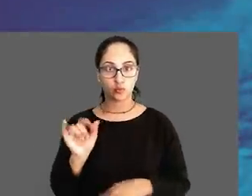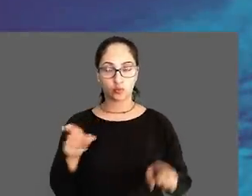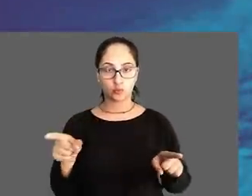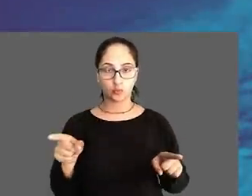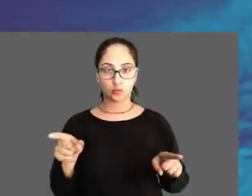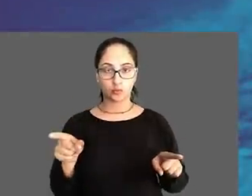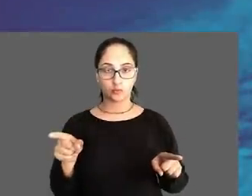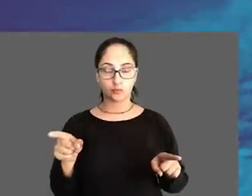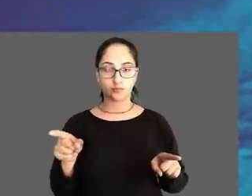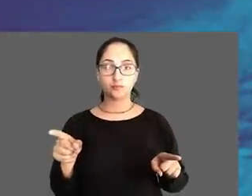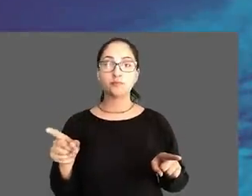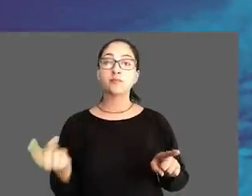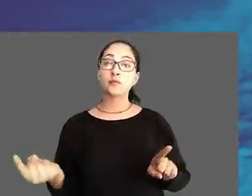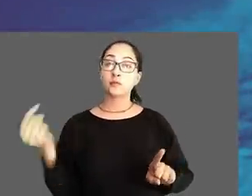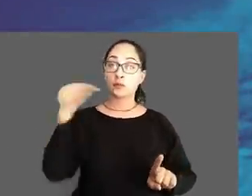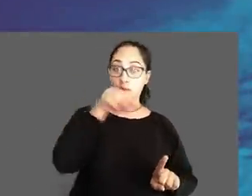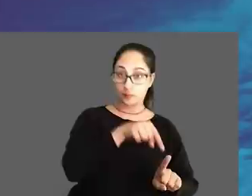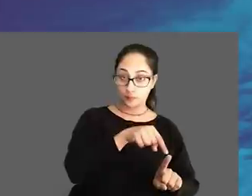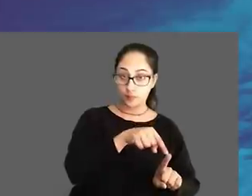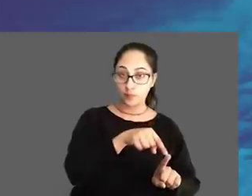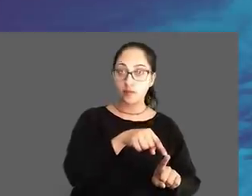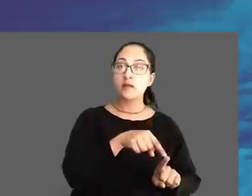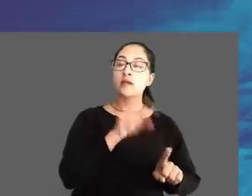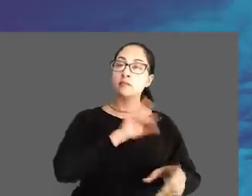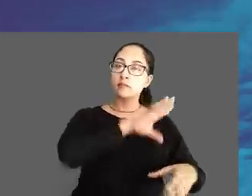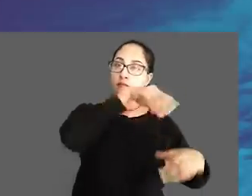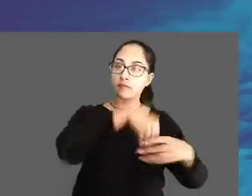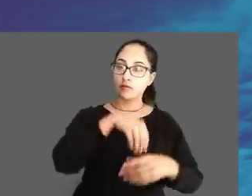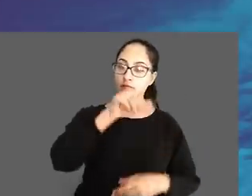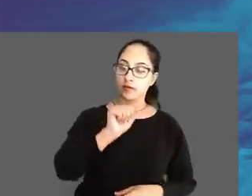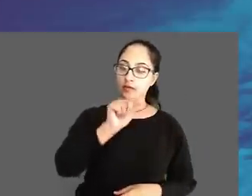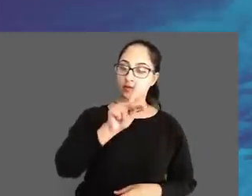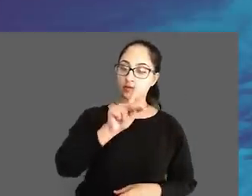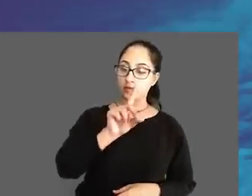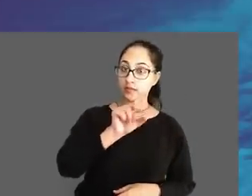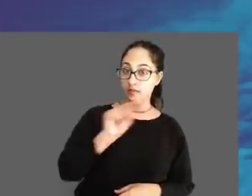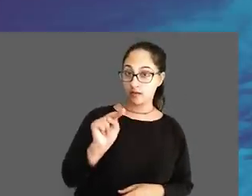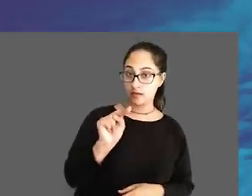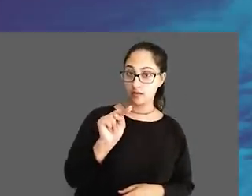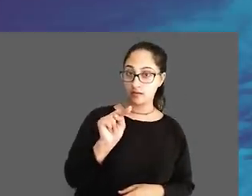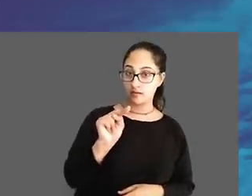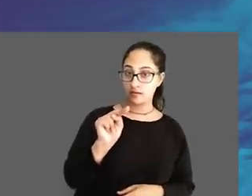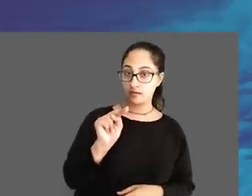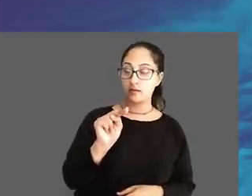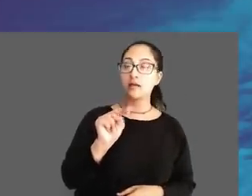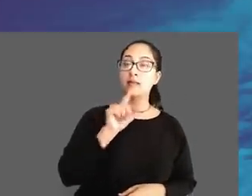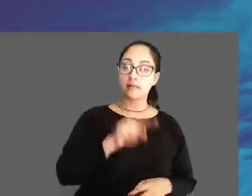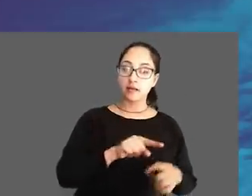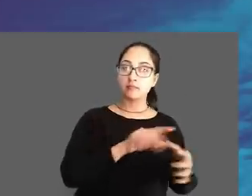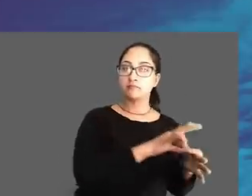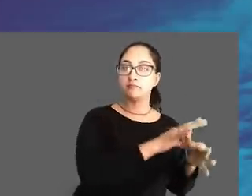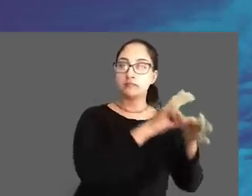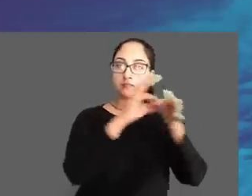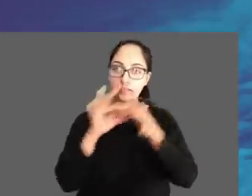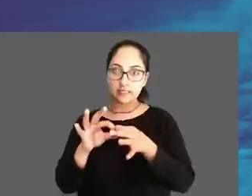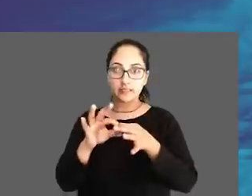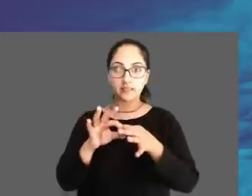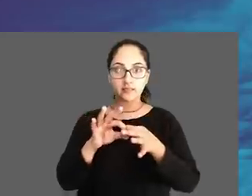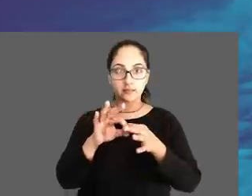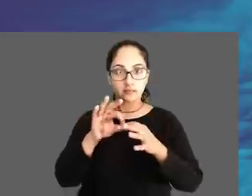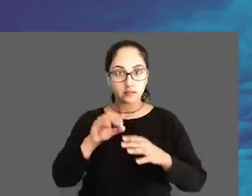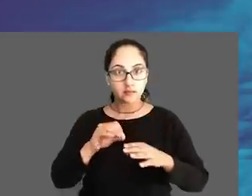So hopefully this belief in the intertwining of the temporal and spiritual realms is starting to make more